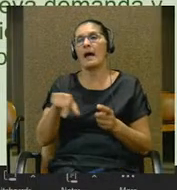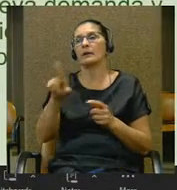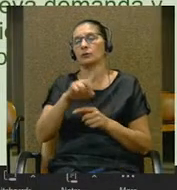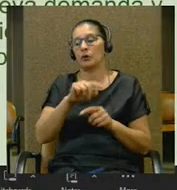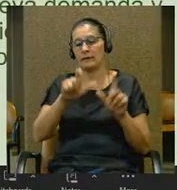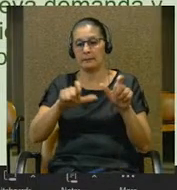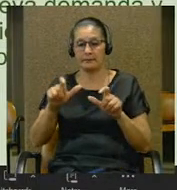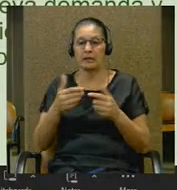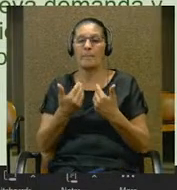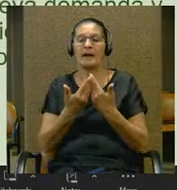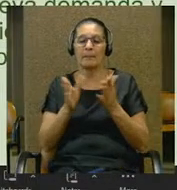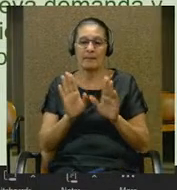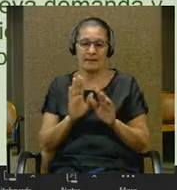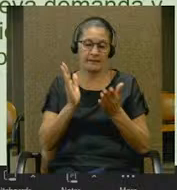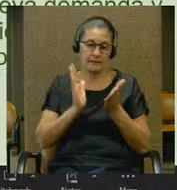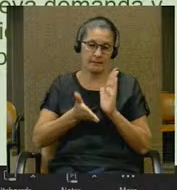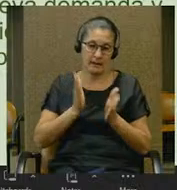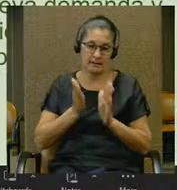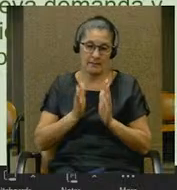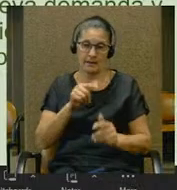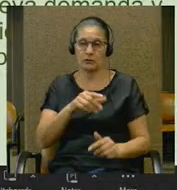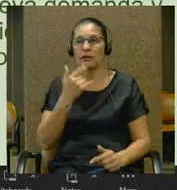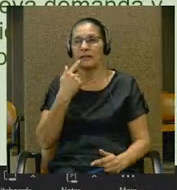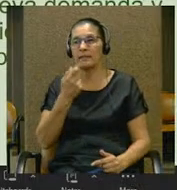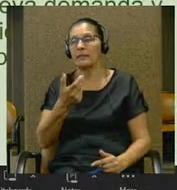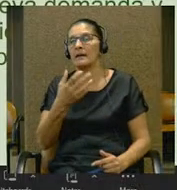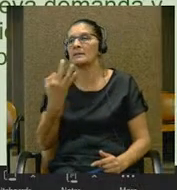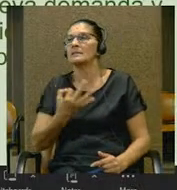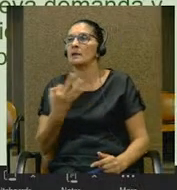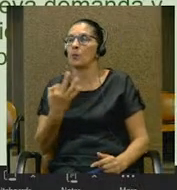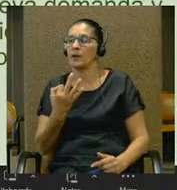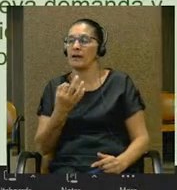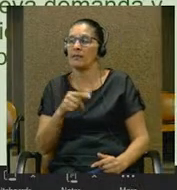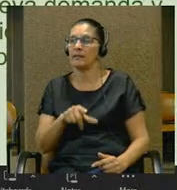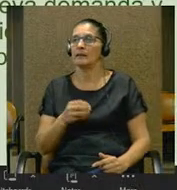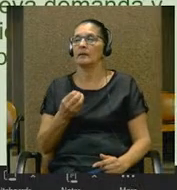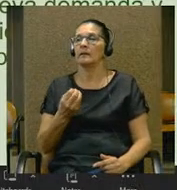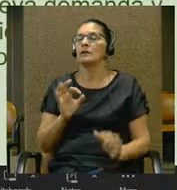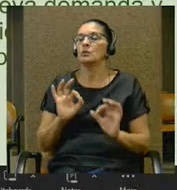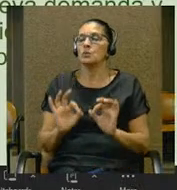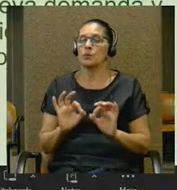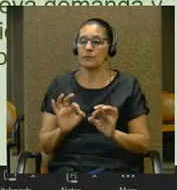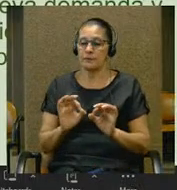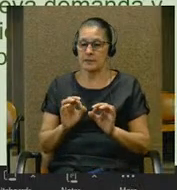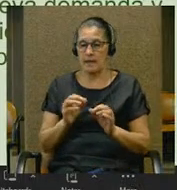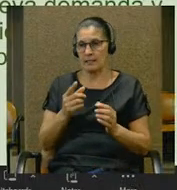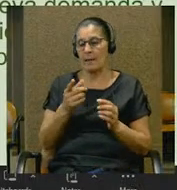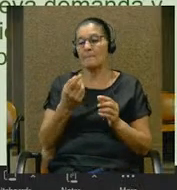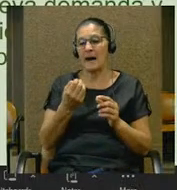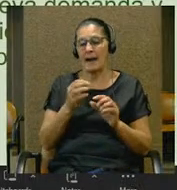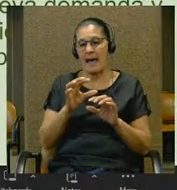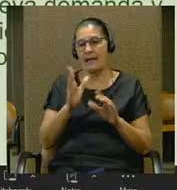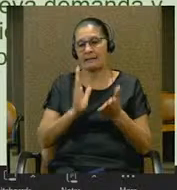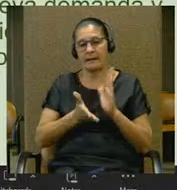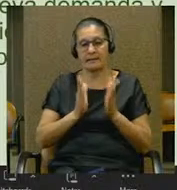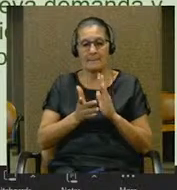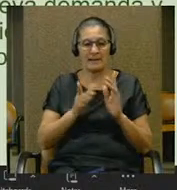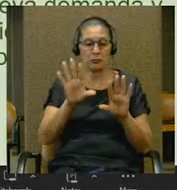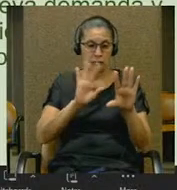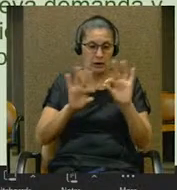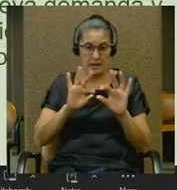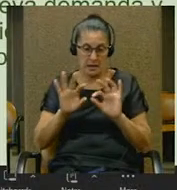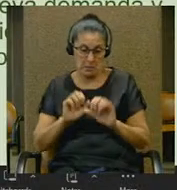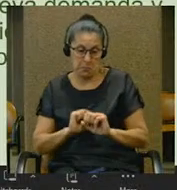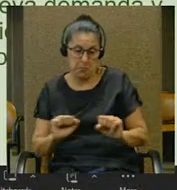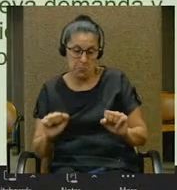to motivate users to seek treatment and make sure that there are enough options